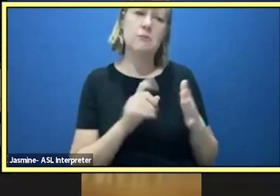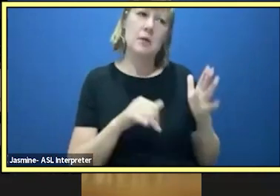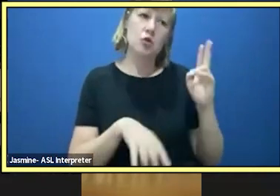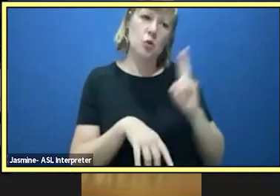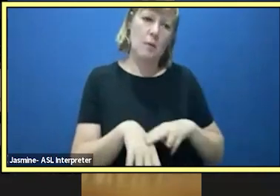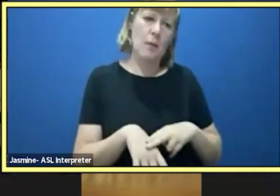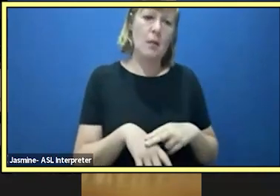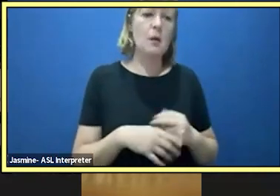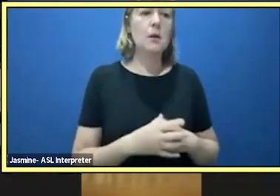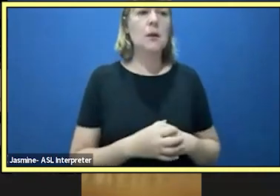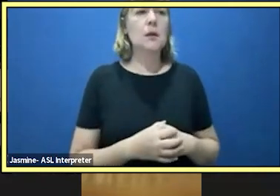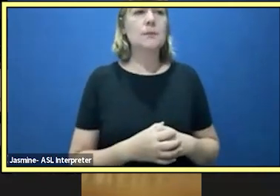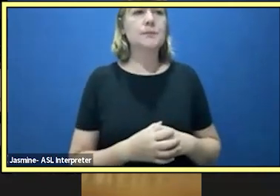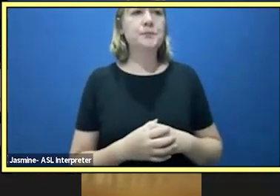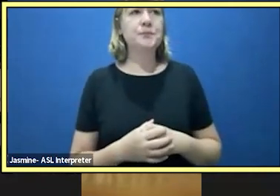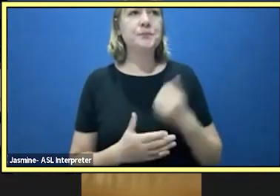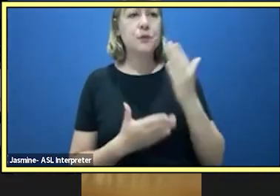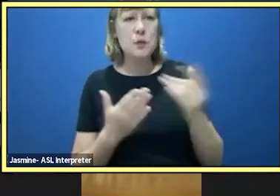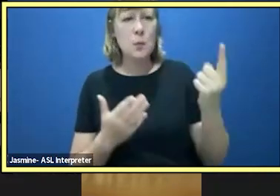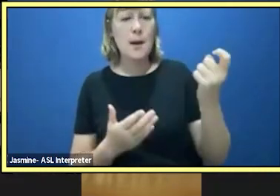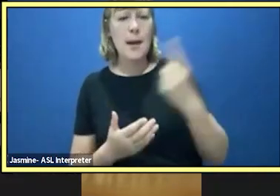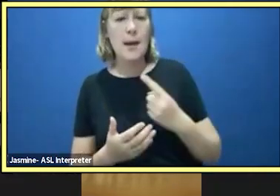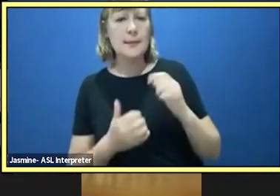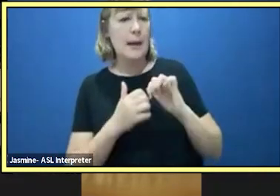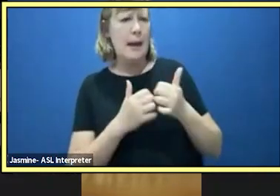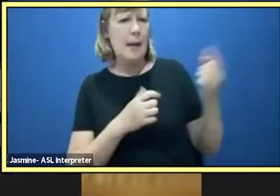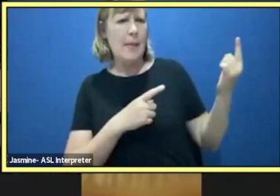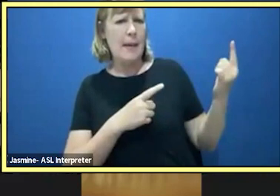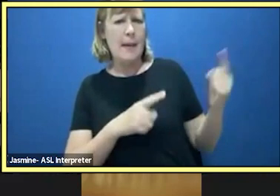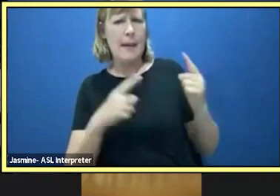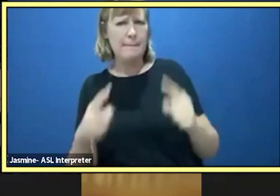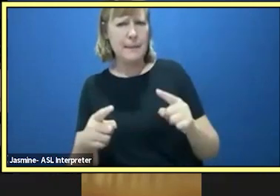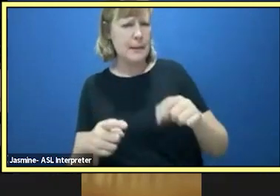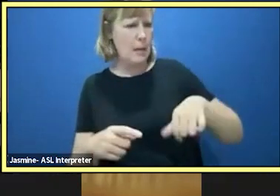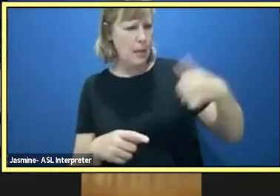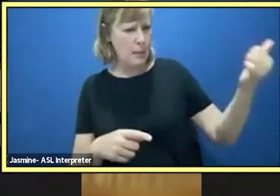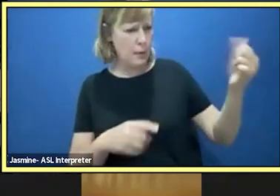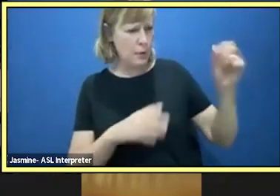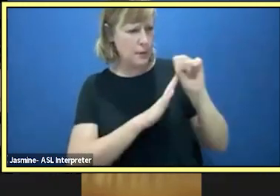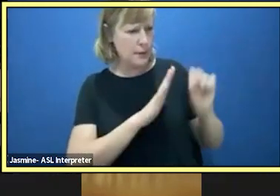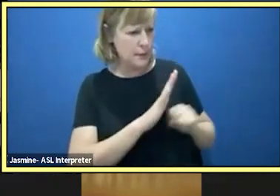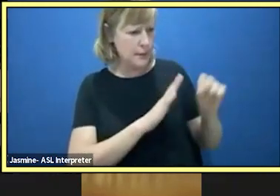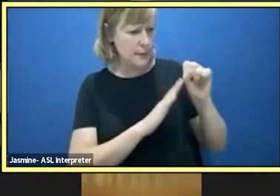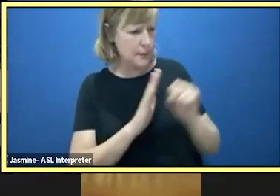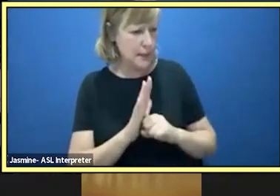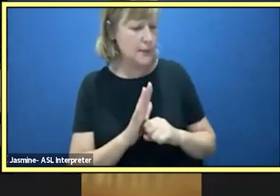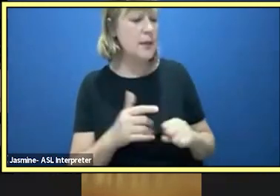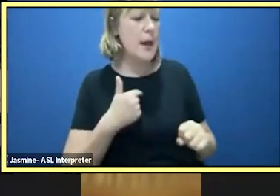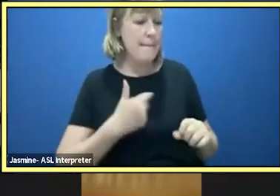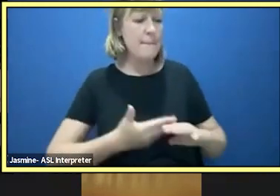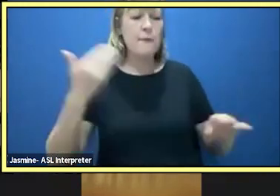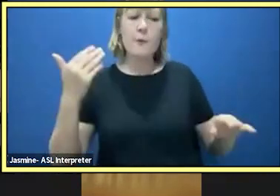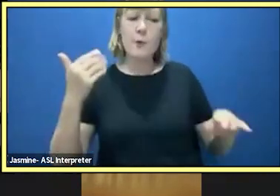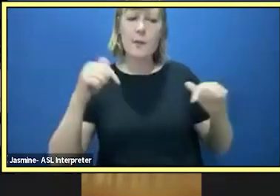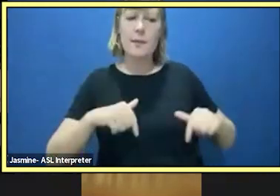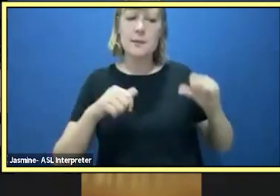about how this happened in other places. I know that when I was doing this work previously, now it's been 25 years